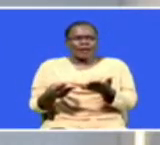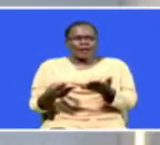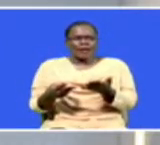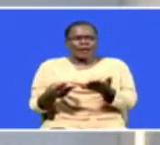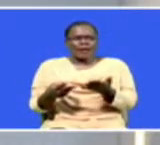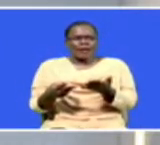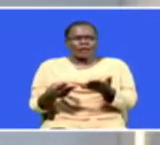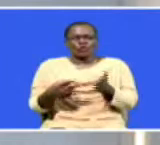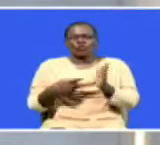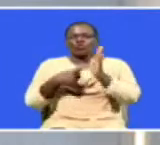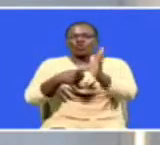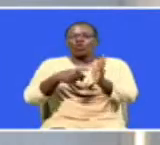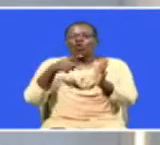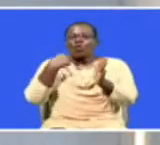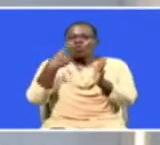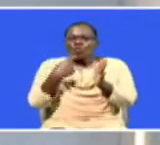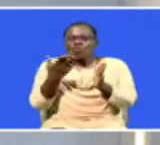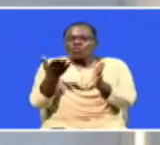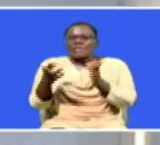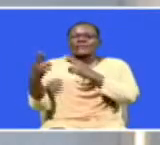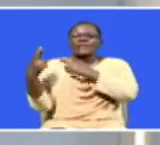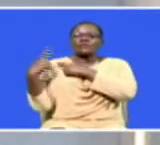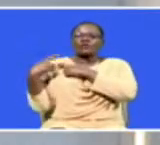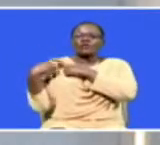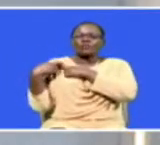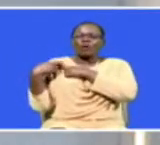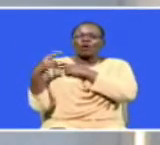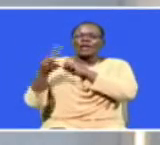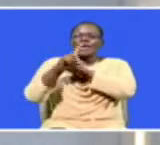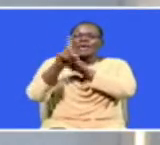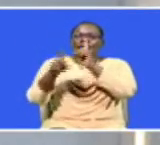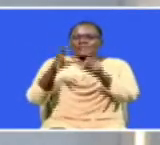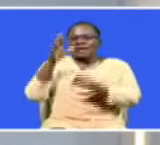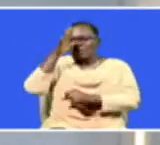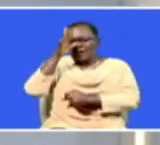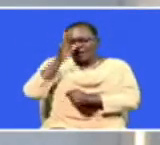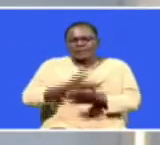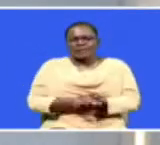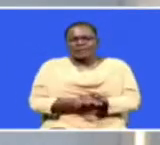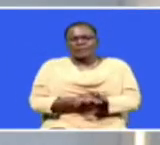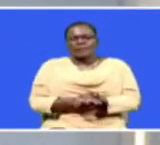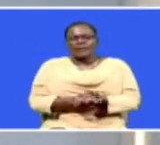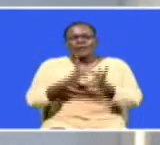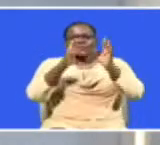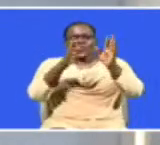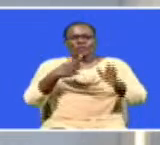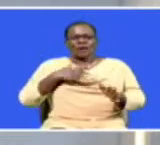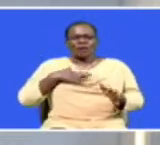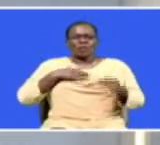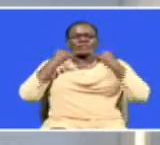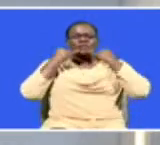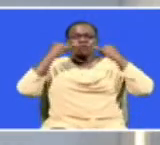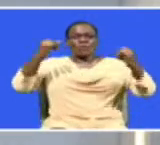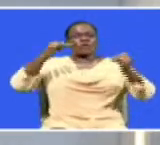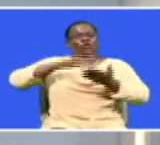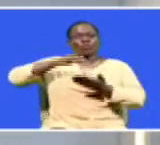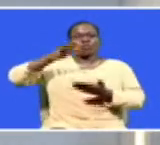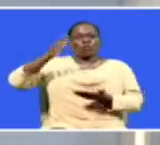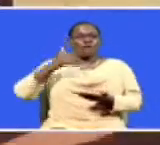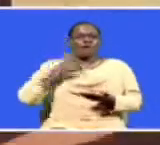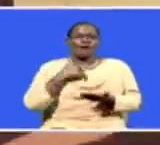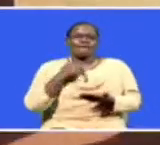reveal the faces behind exam leakage last year and the previous years. Here's Brenda Zedaradido with that report.